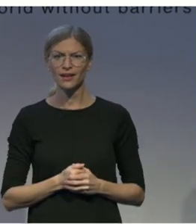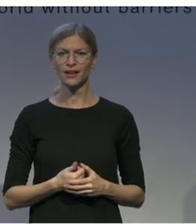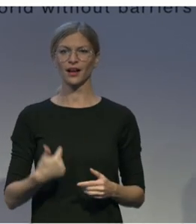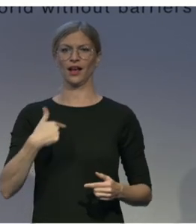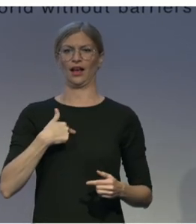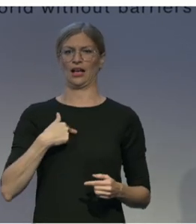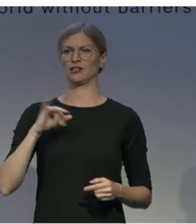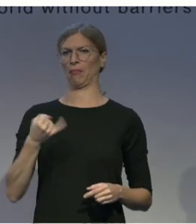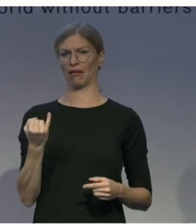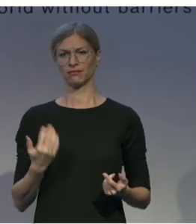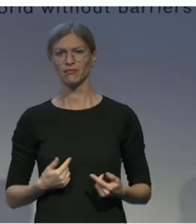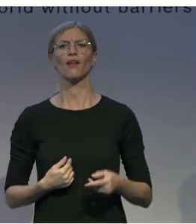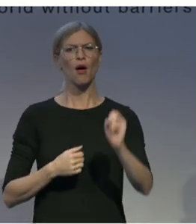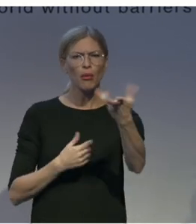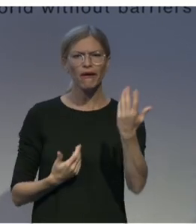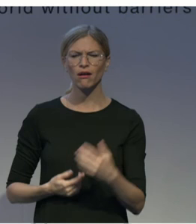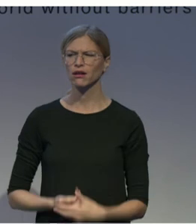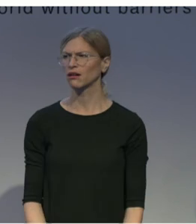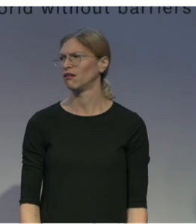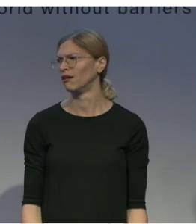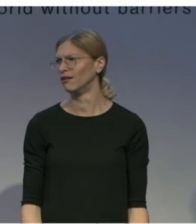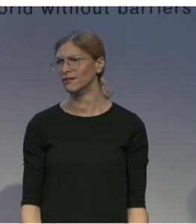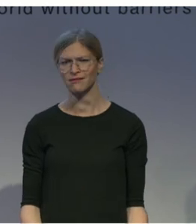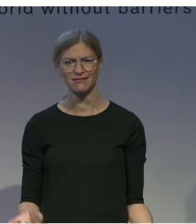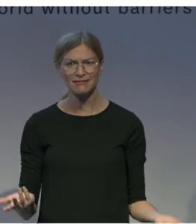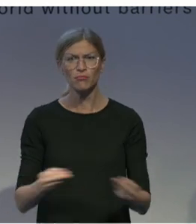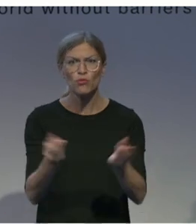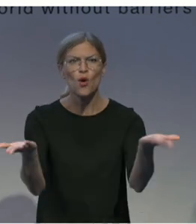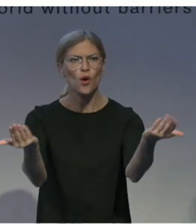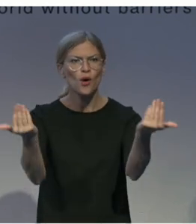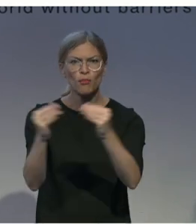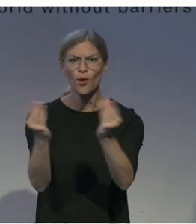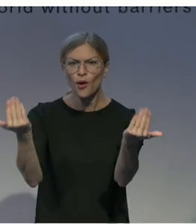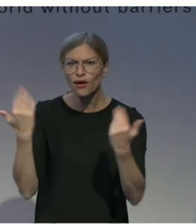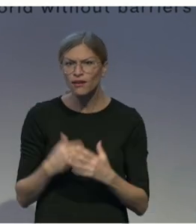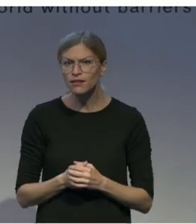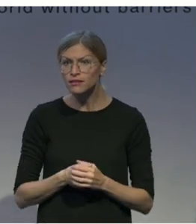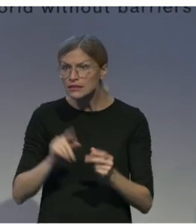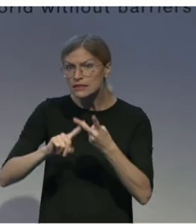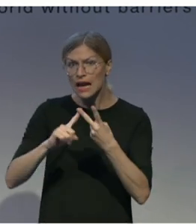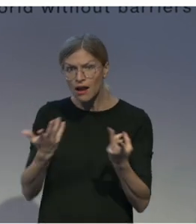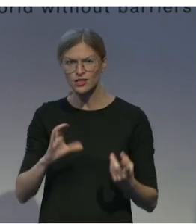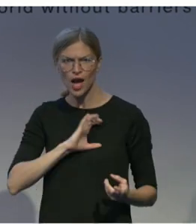All right, that was pitiful, but I'm going to come back to it halfway through, and I'm going to give you another chance to do better than that.